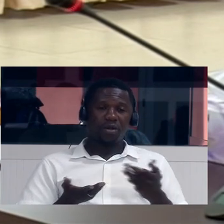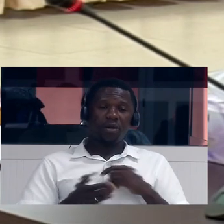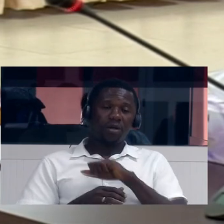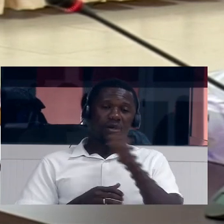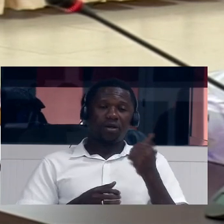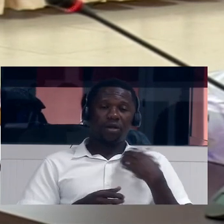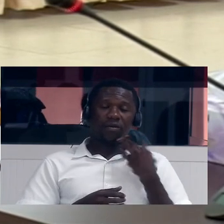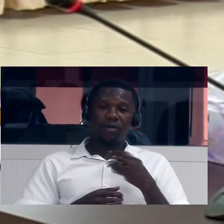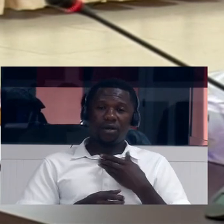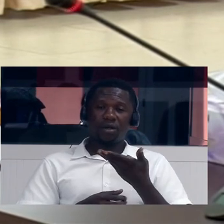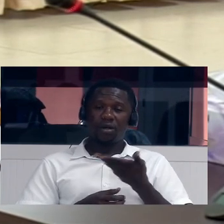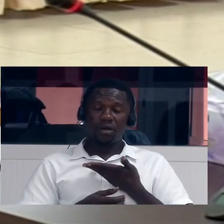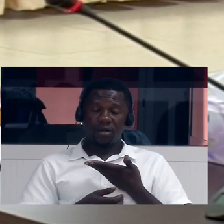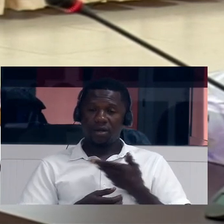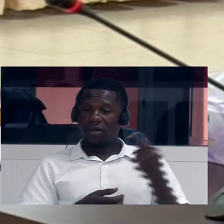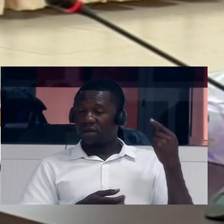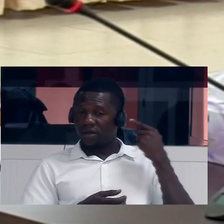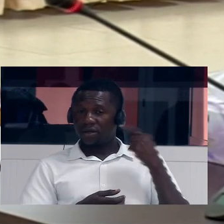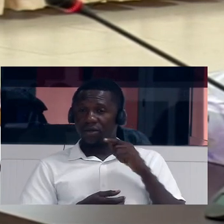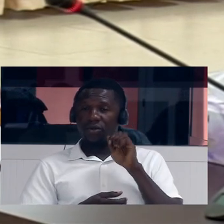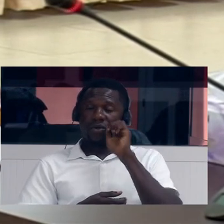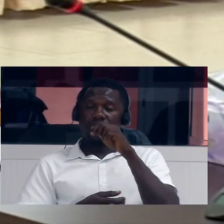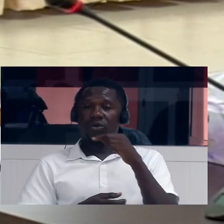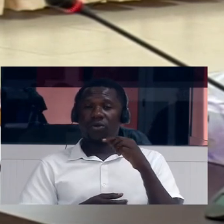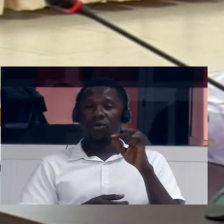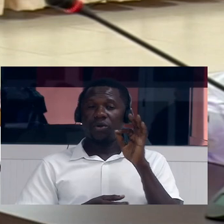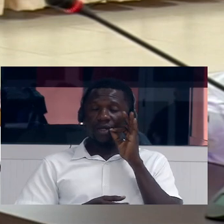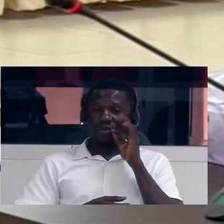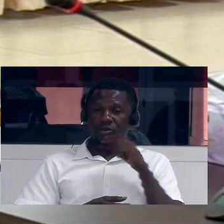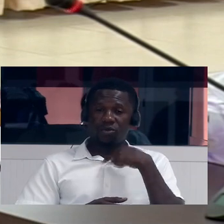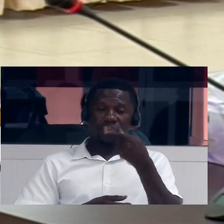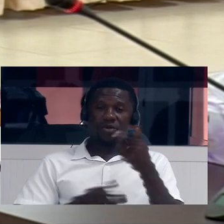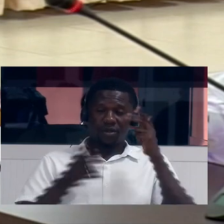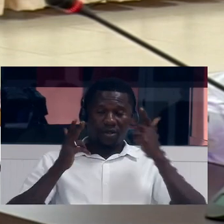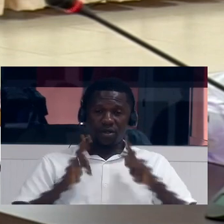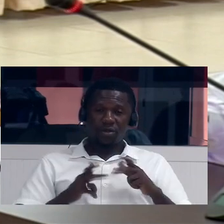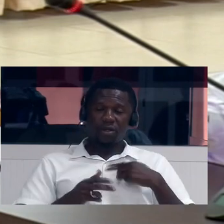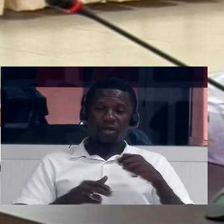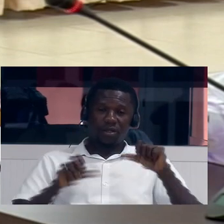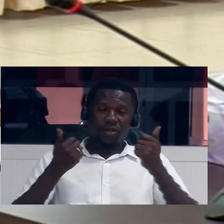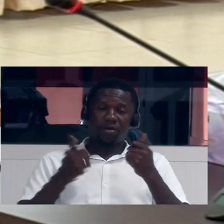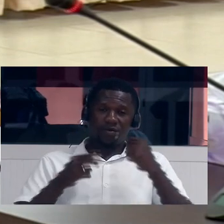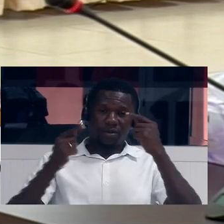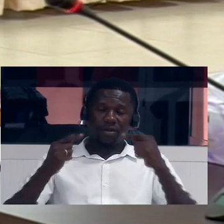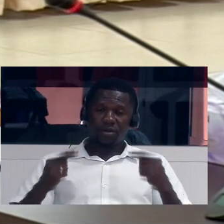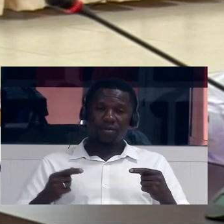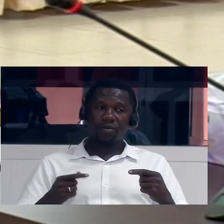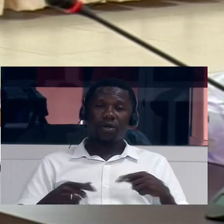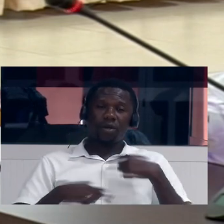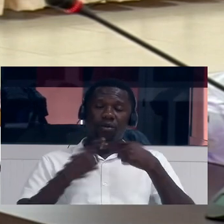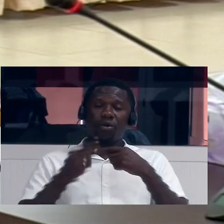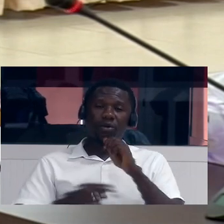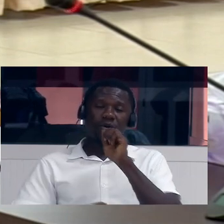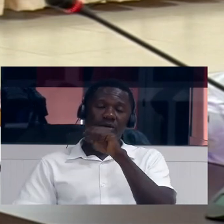if I heard your response to the council at the beginning of the testimony about